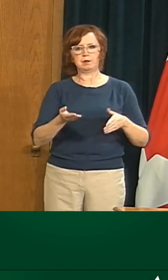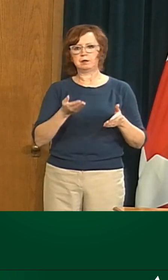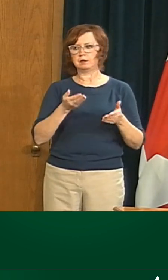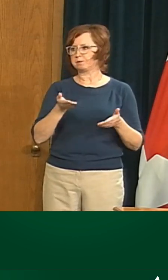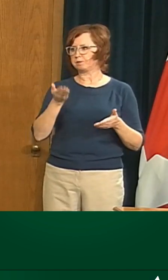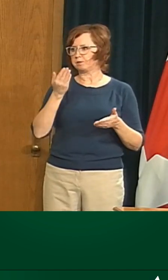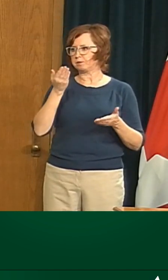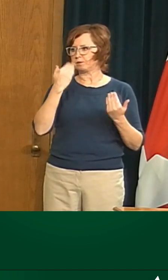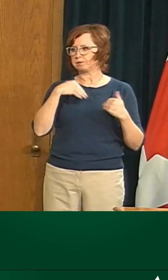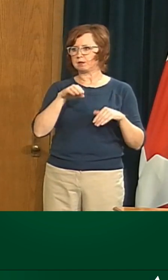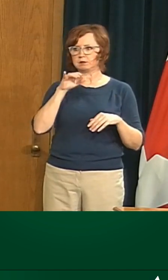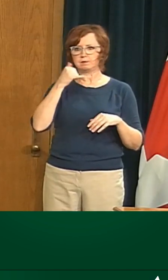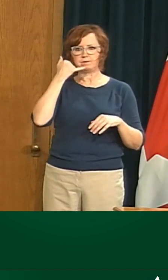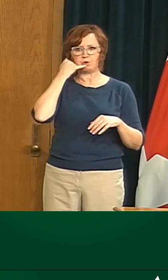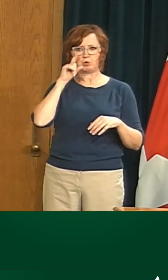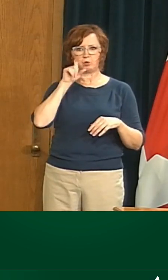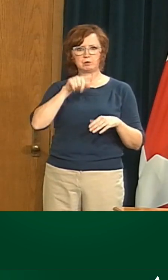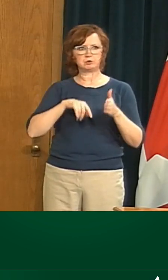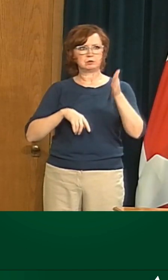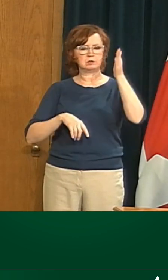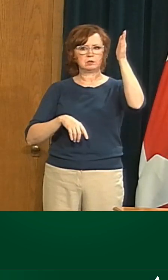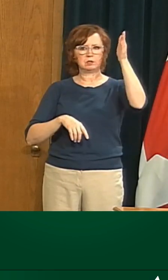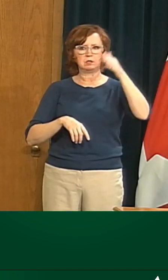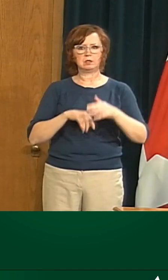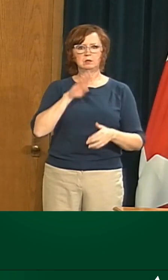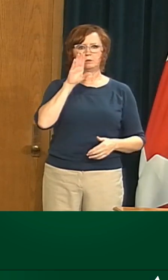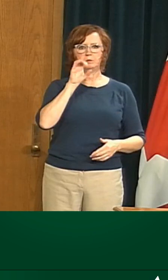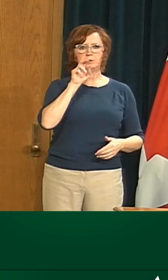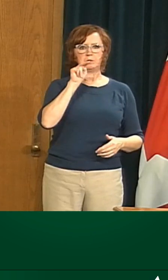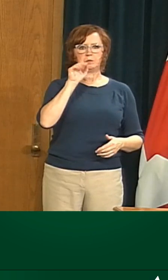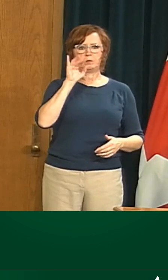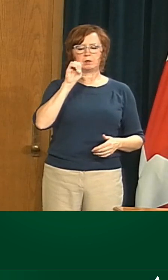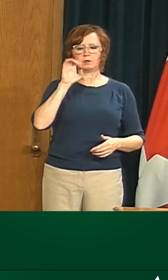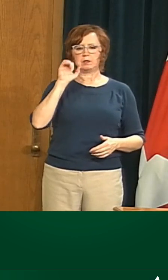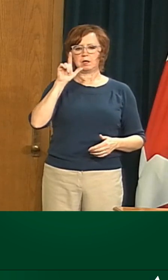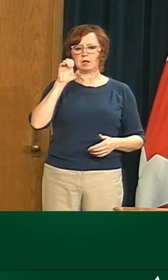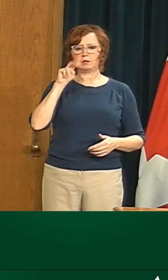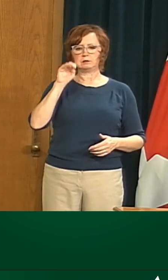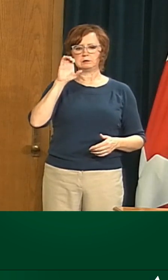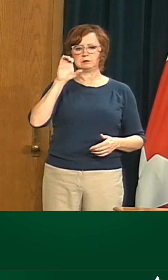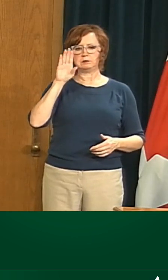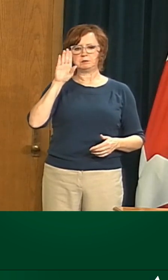question from the phone line. Operator? We have Bonnie Allen with CBC.